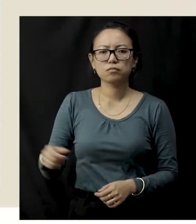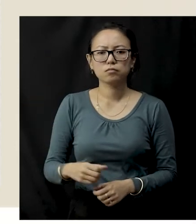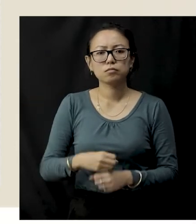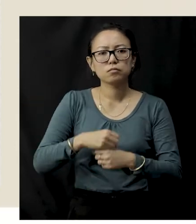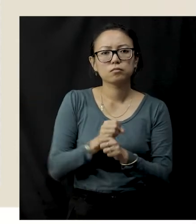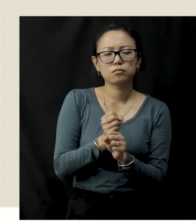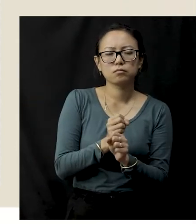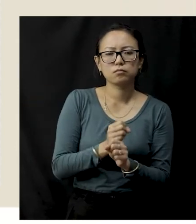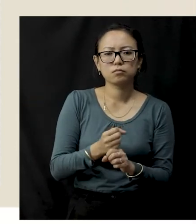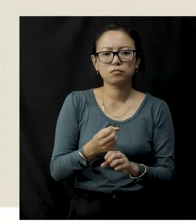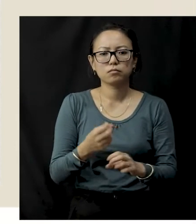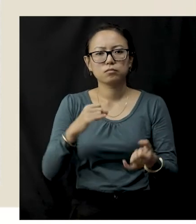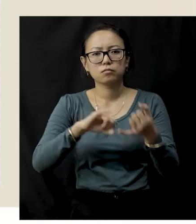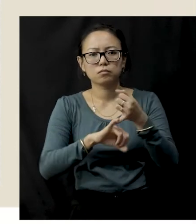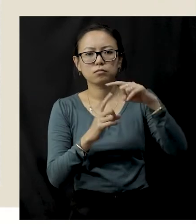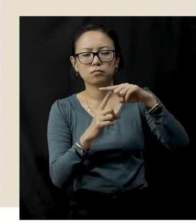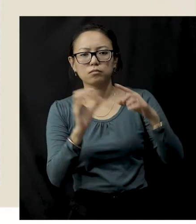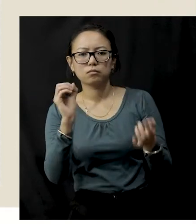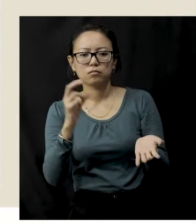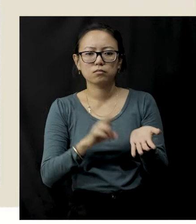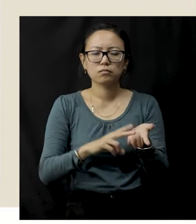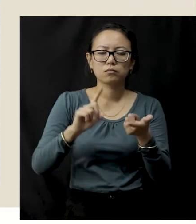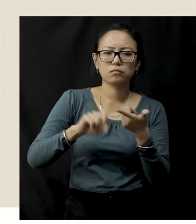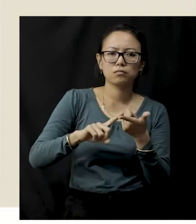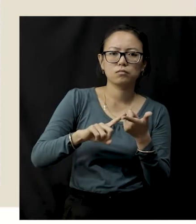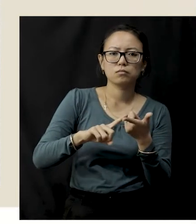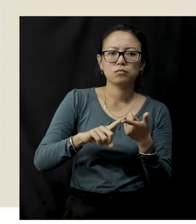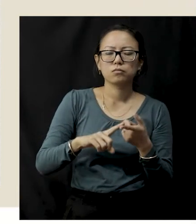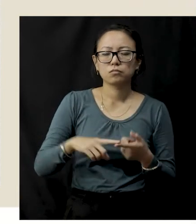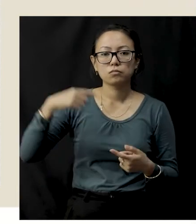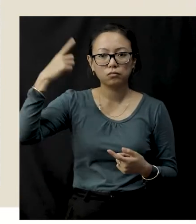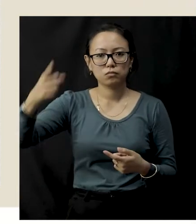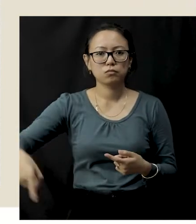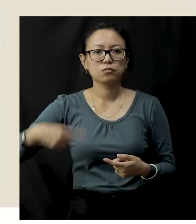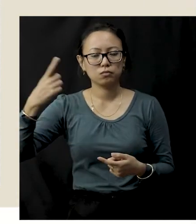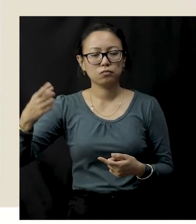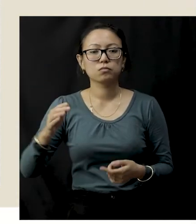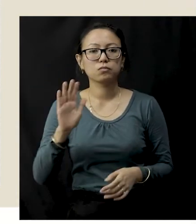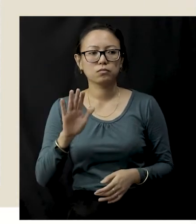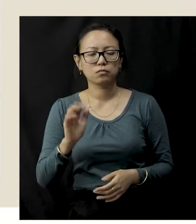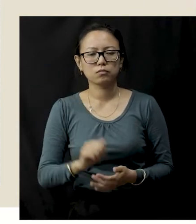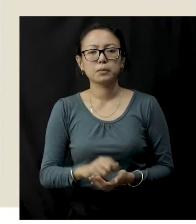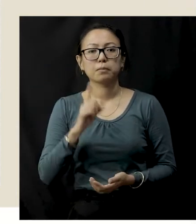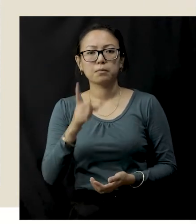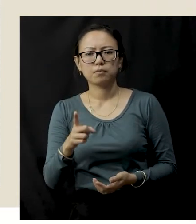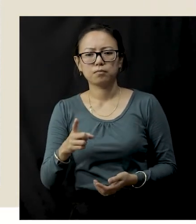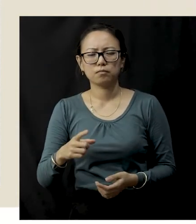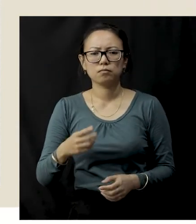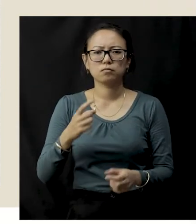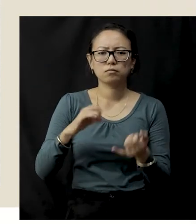that these stone wheels were very heavy, and with the evolution, okay, with the change of